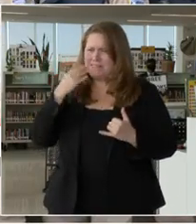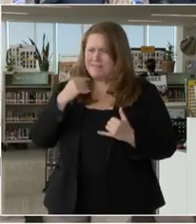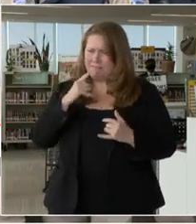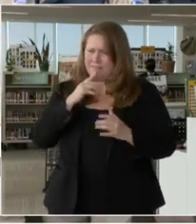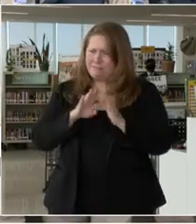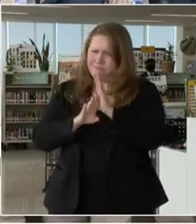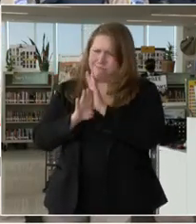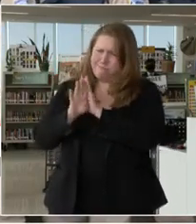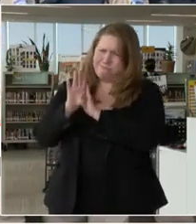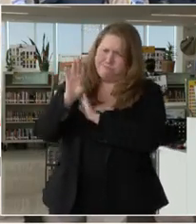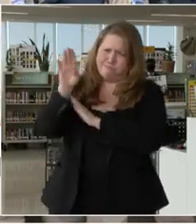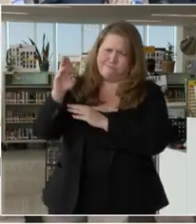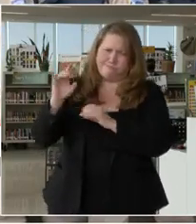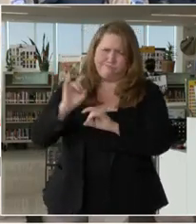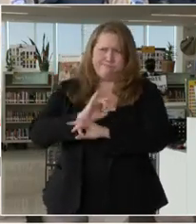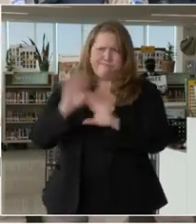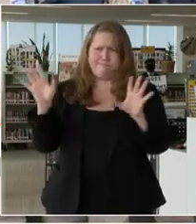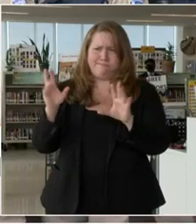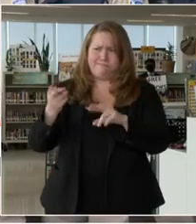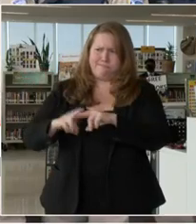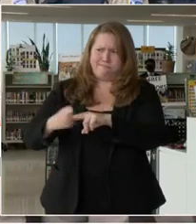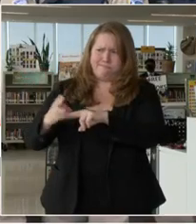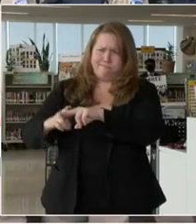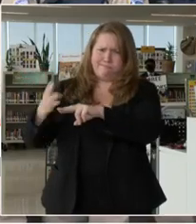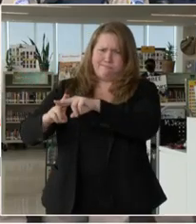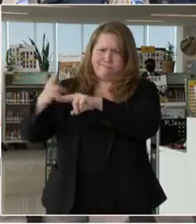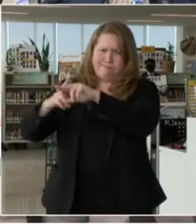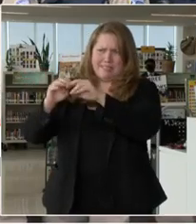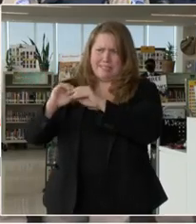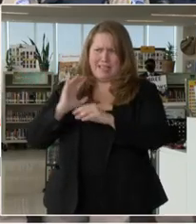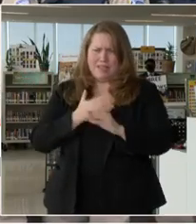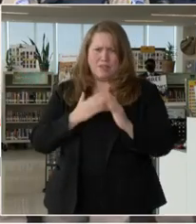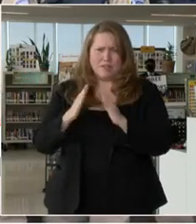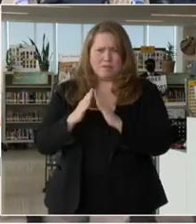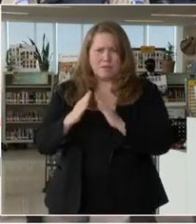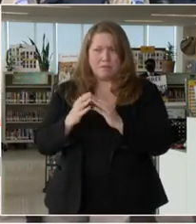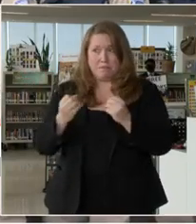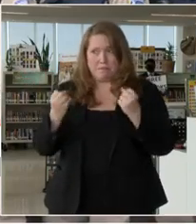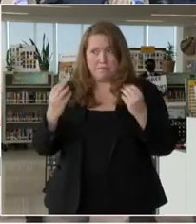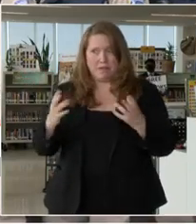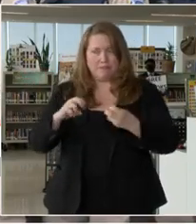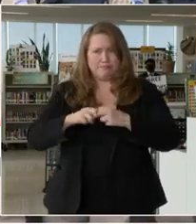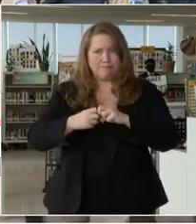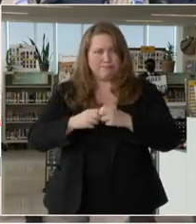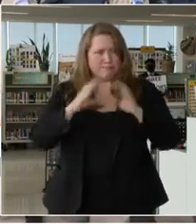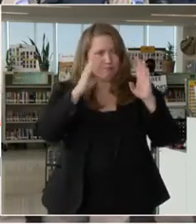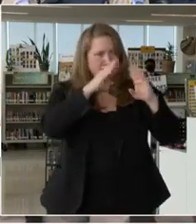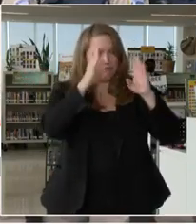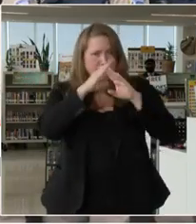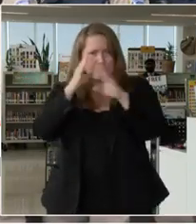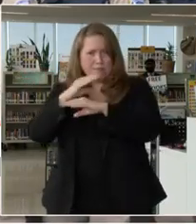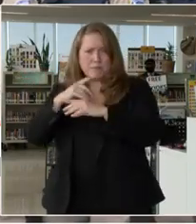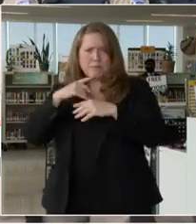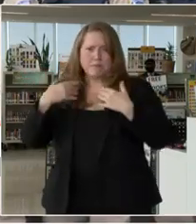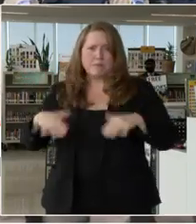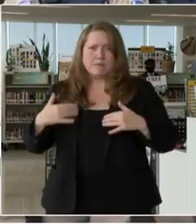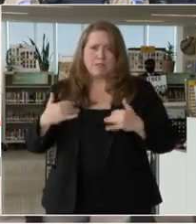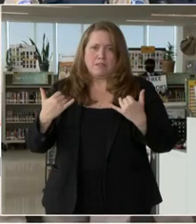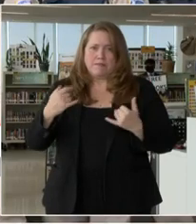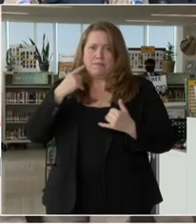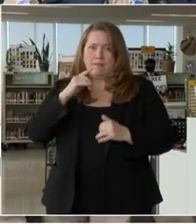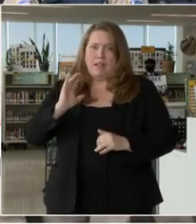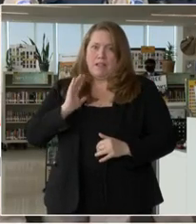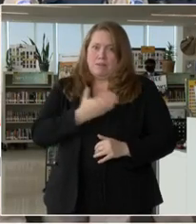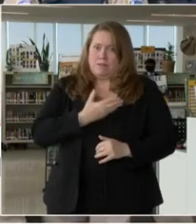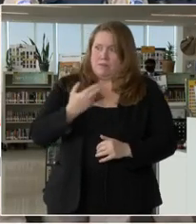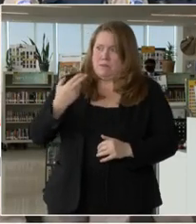of violent crime in the city that is troubling for everyone. And we know it is especially troubling for our high